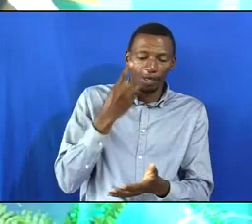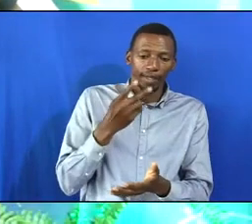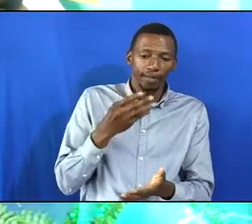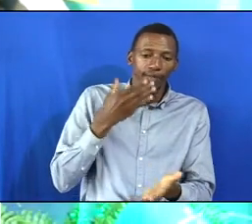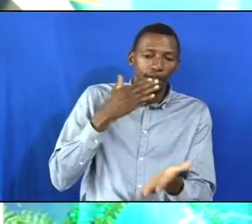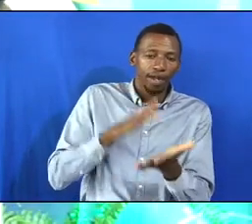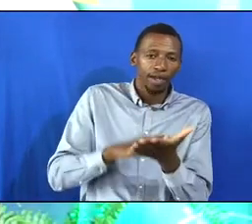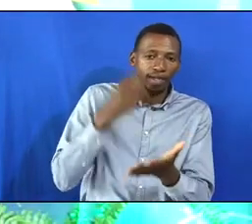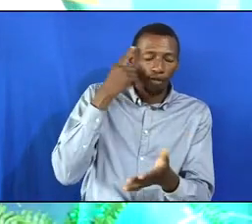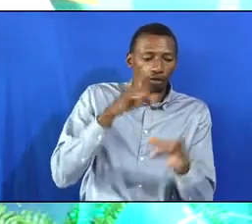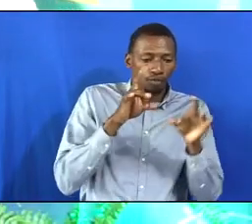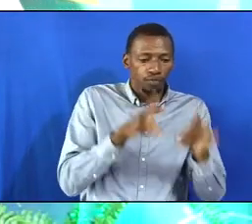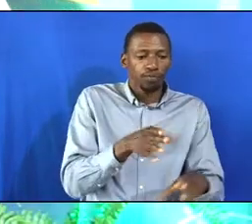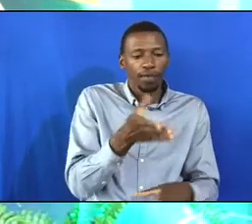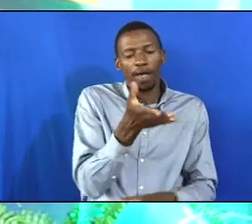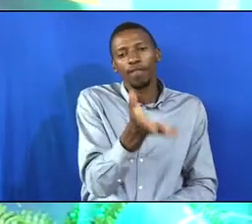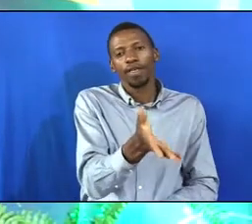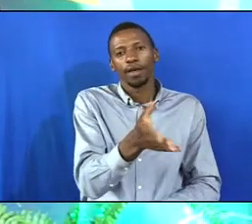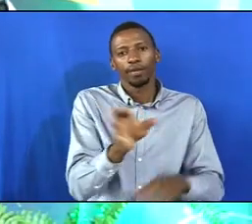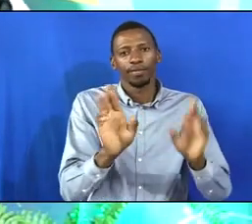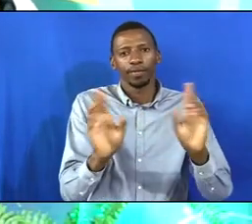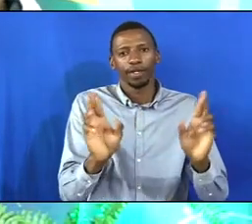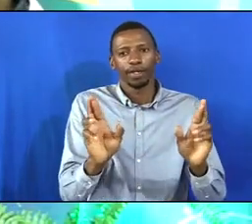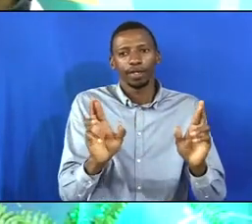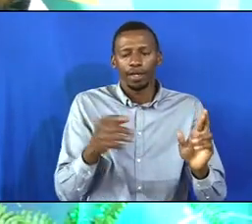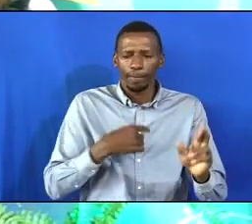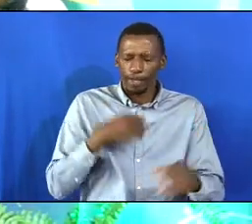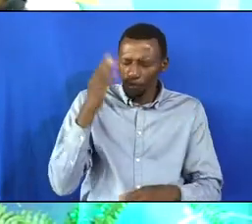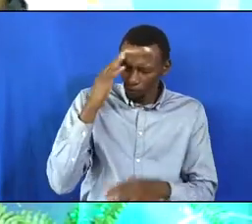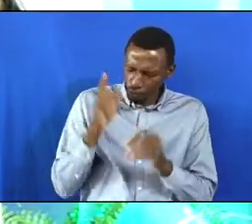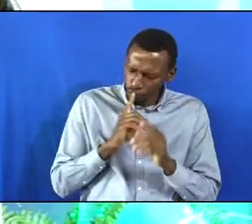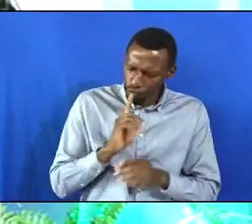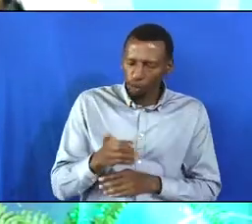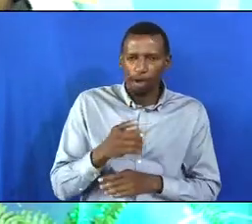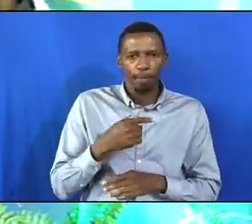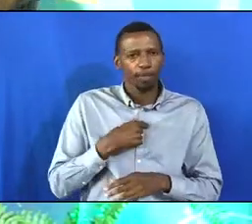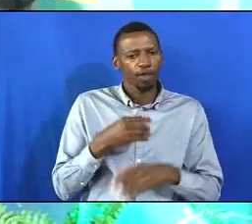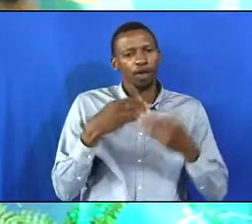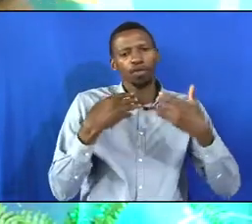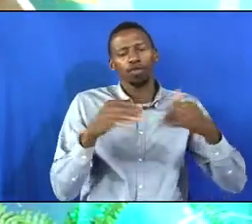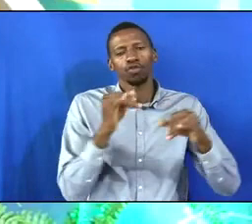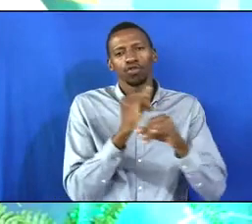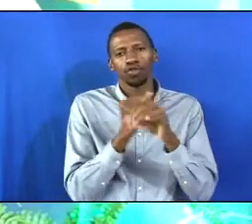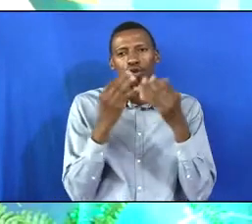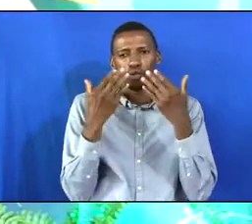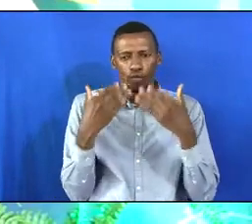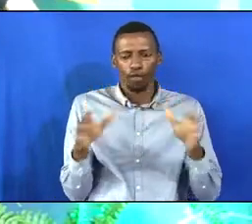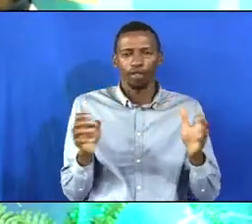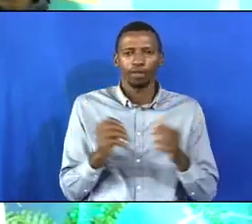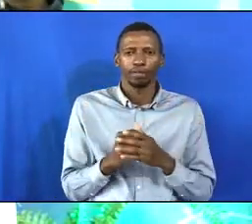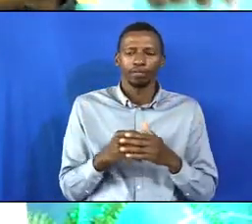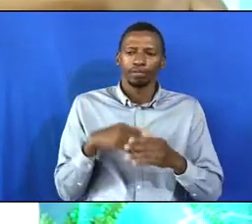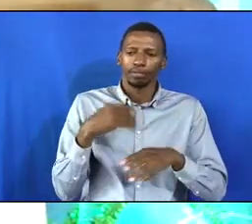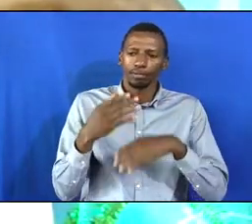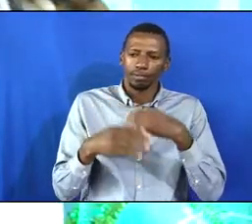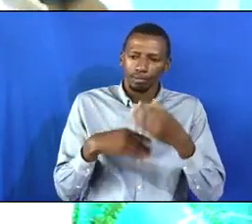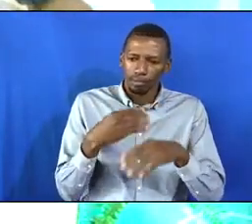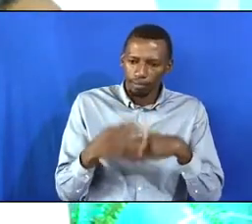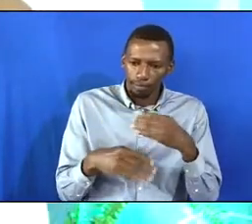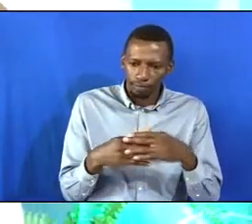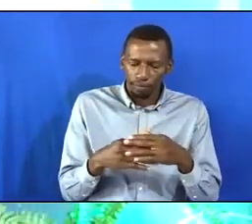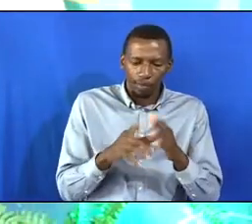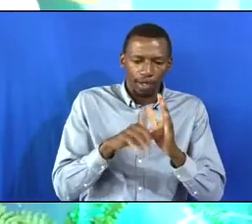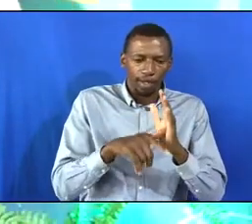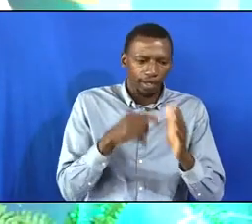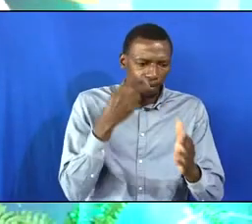desk. So I knew for sure that I am going. So after a while, I saw her take the